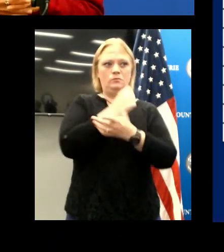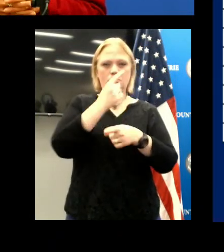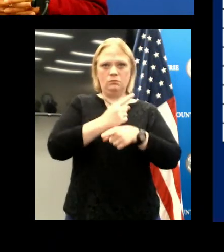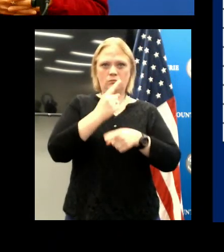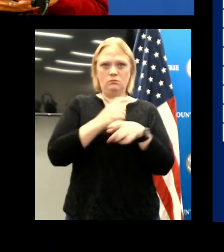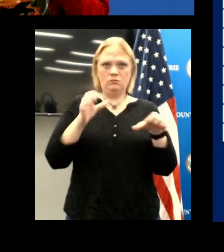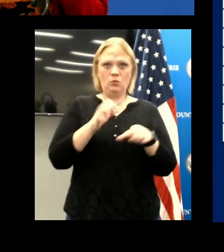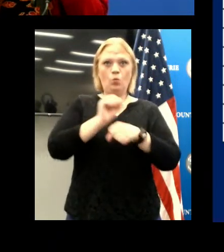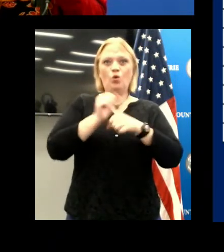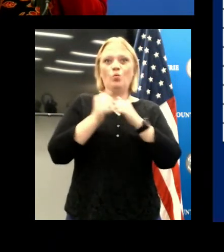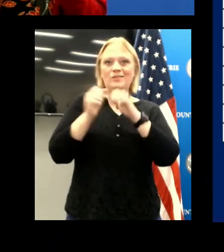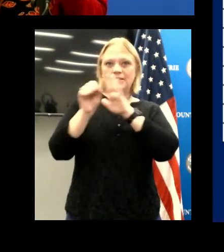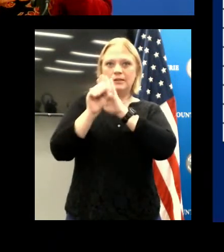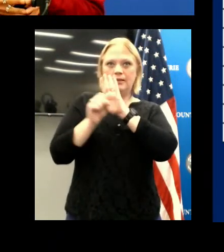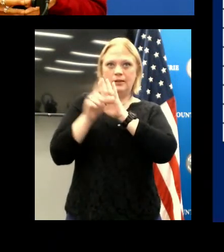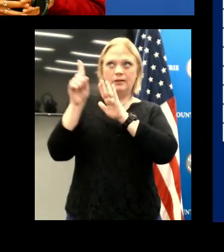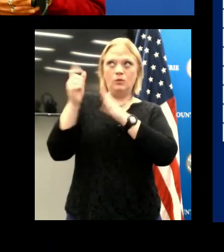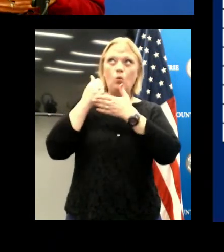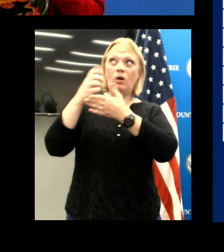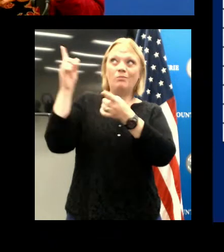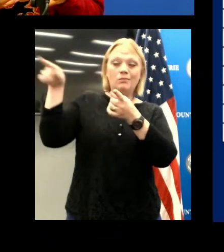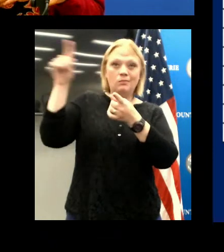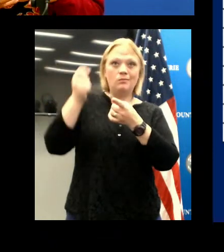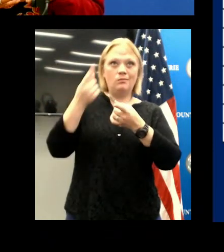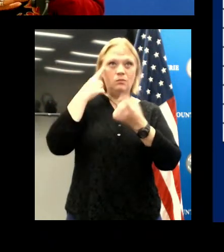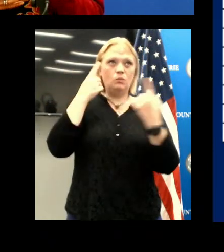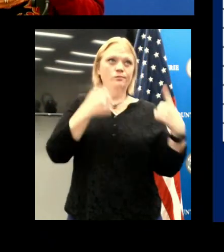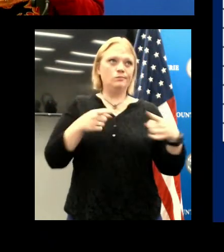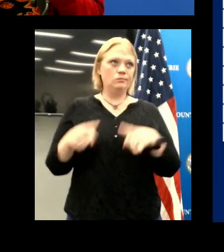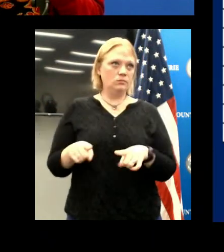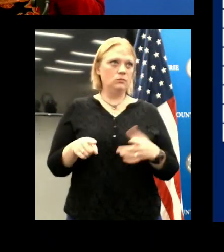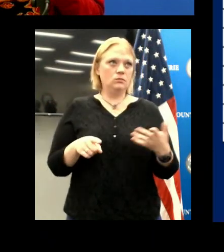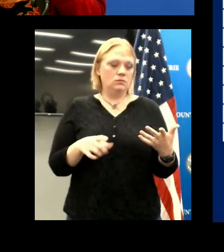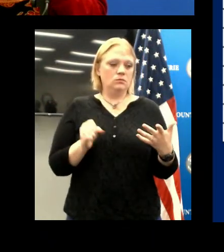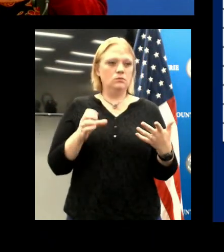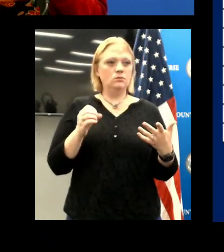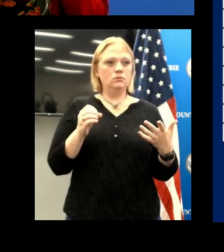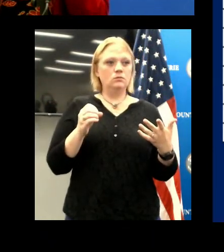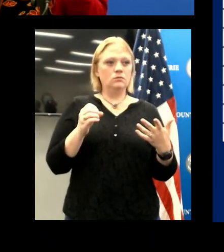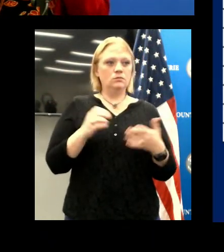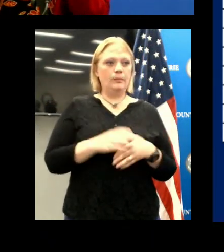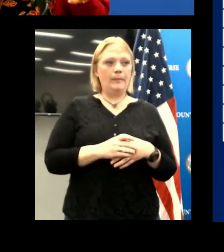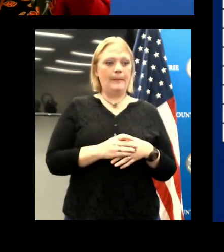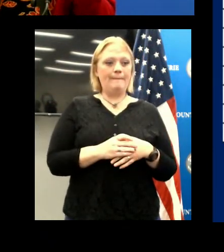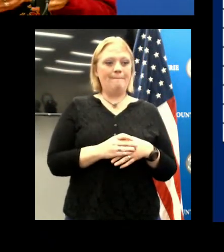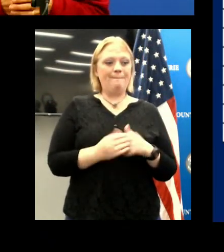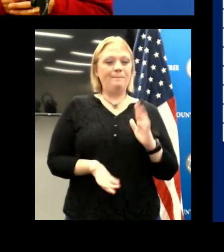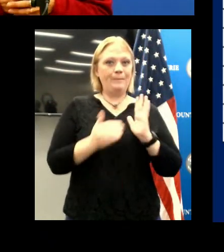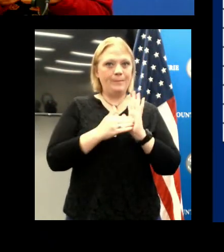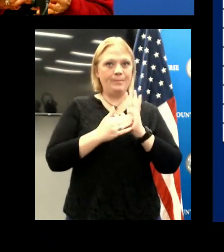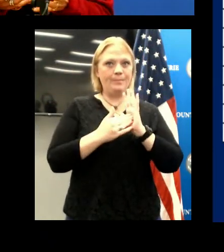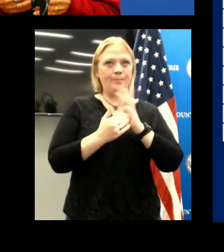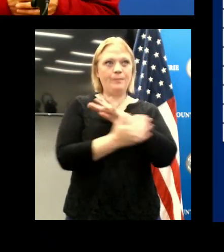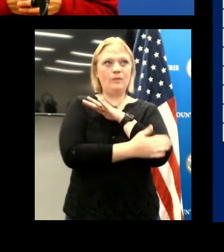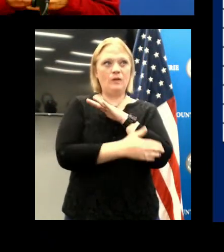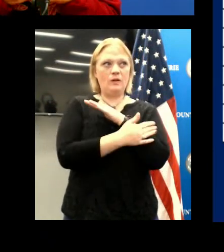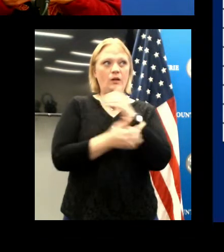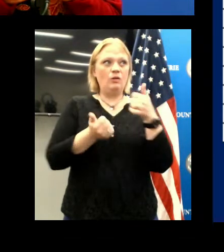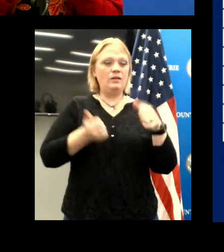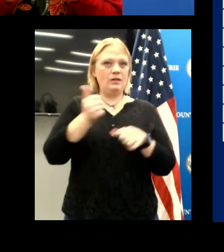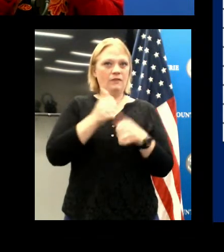the state just to help them understand what's going on. So we, because again, as the county executive alluded